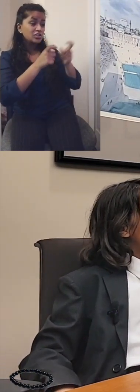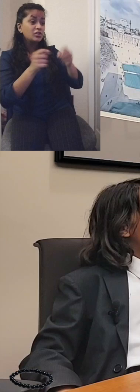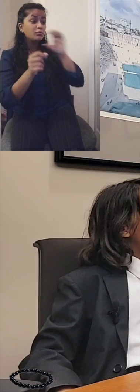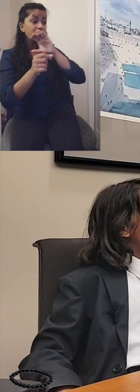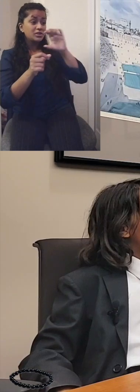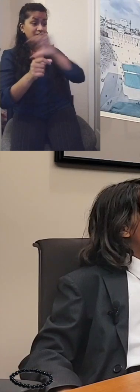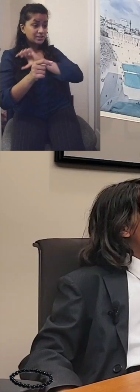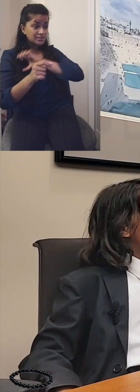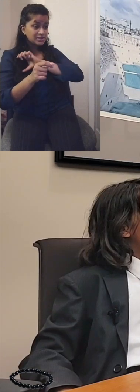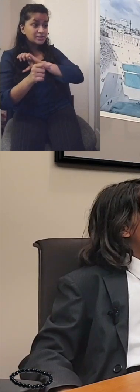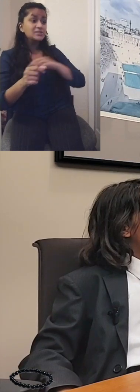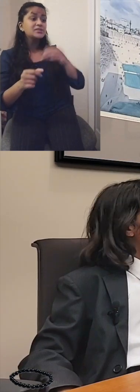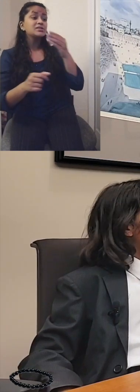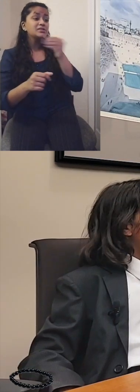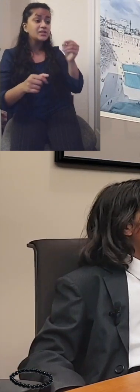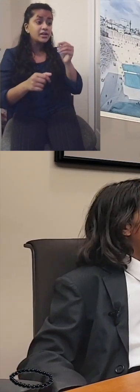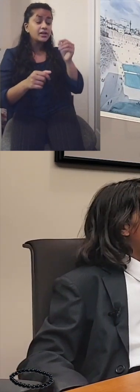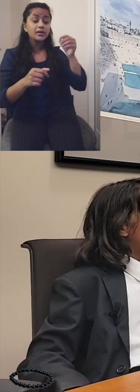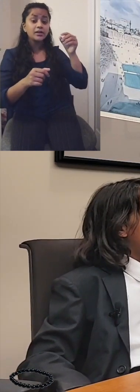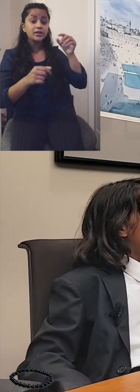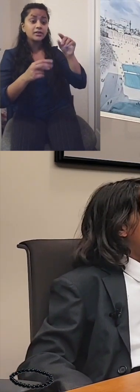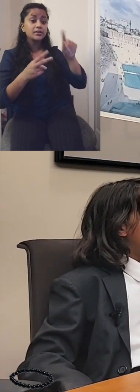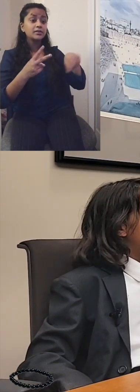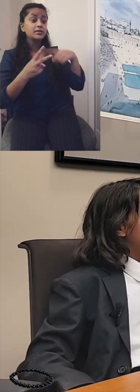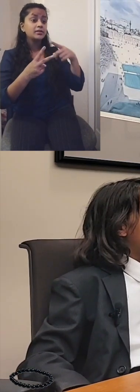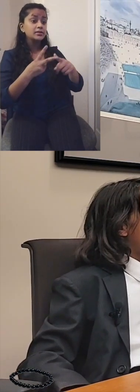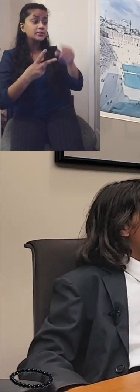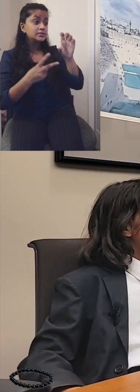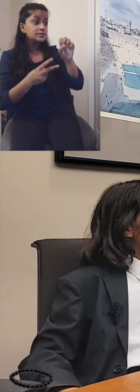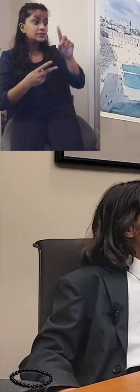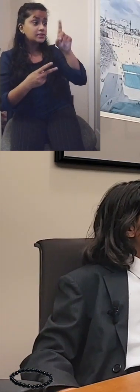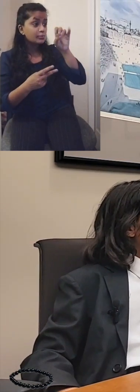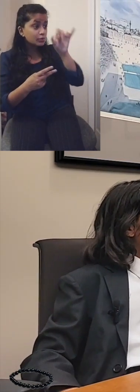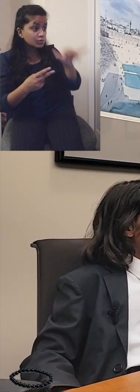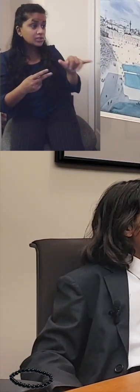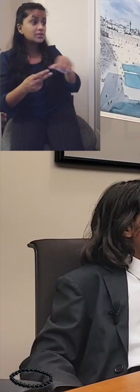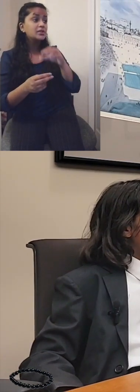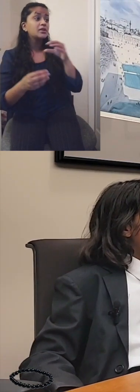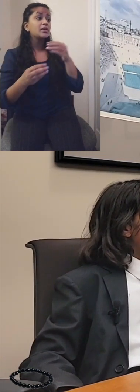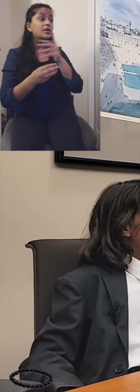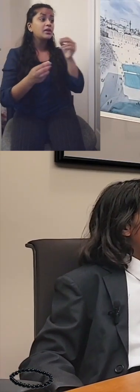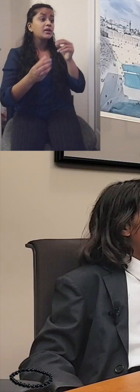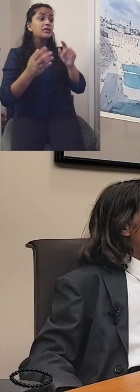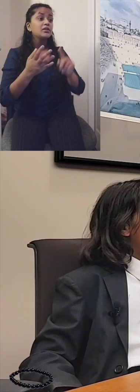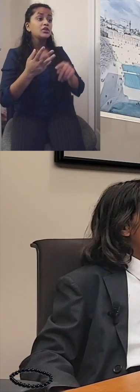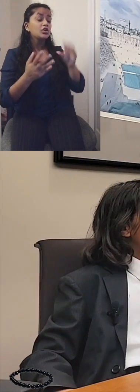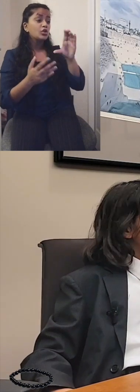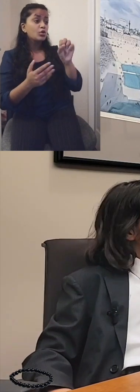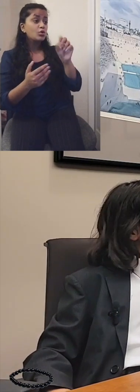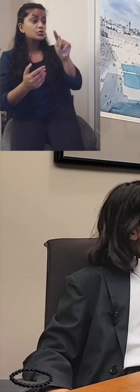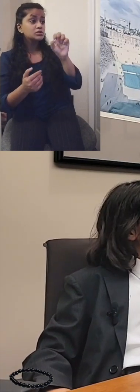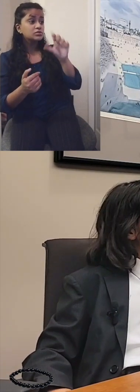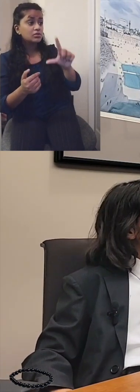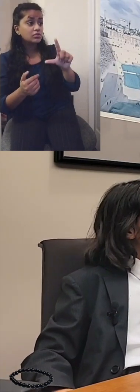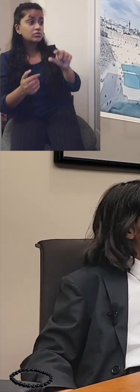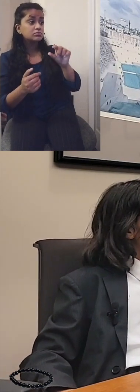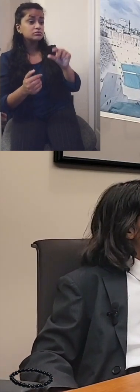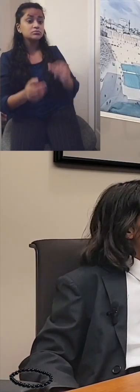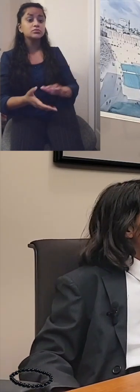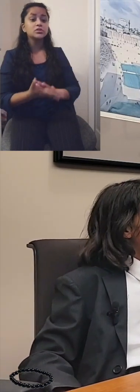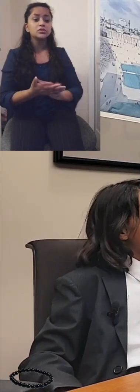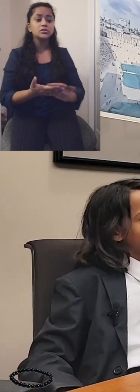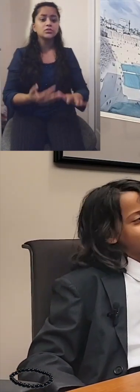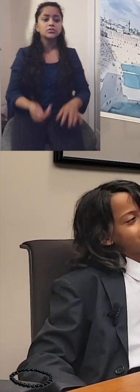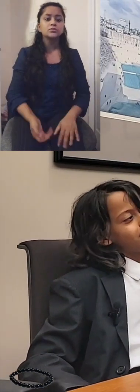the premier is in the head of law. And then the deputy governor